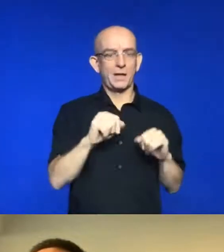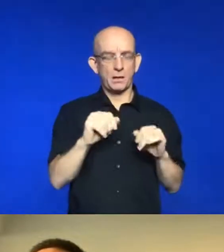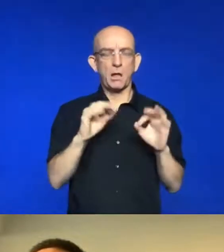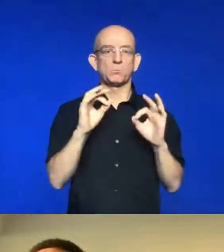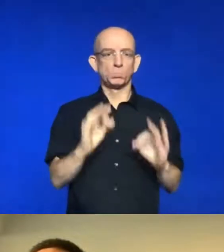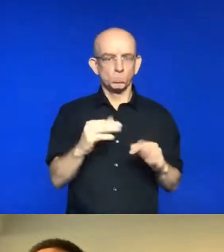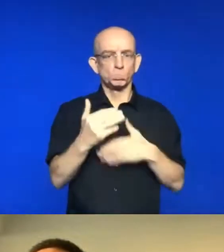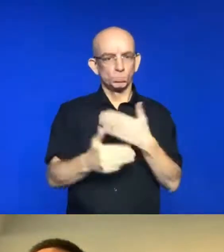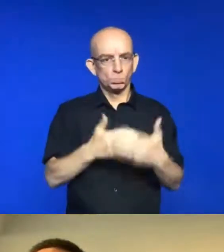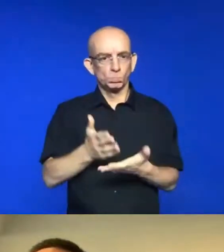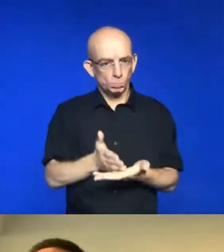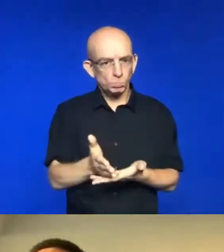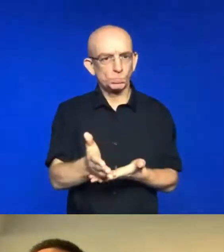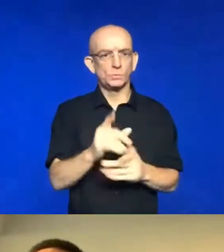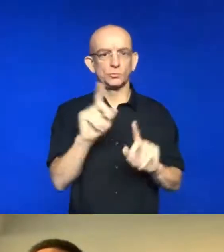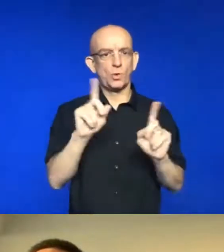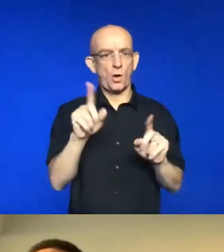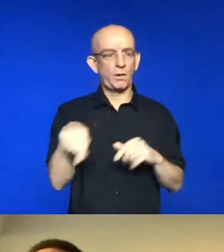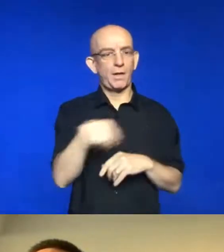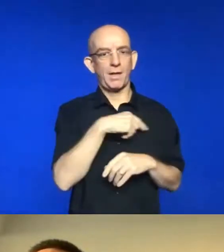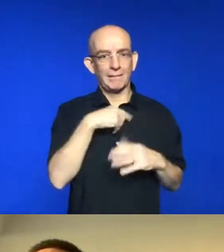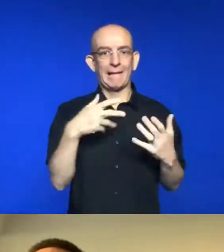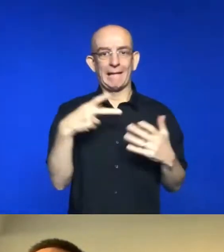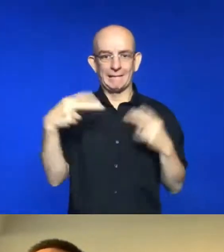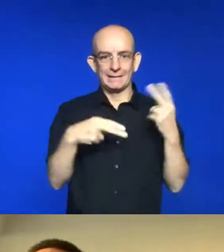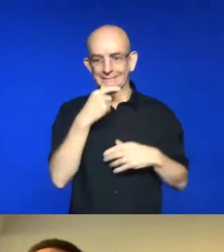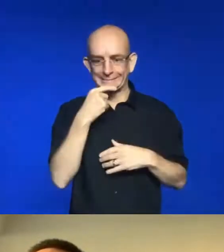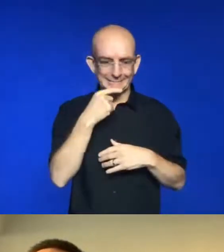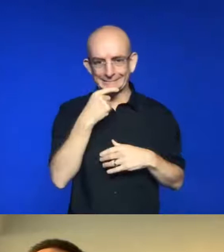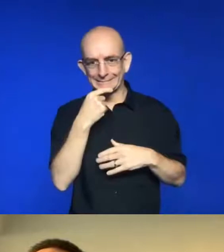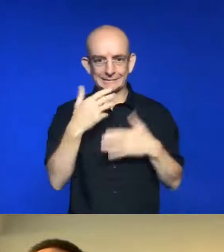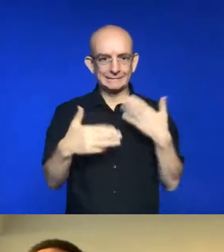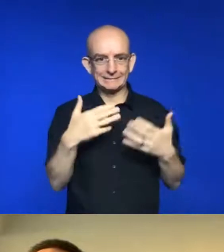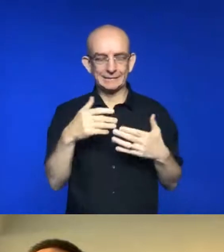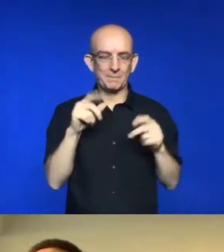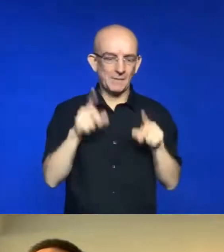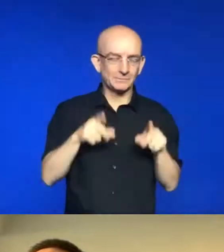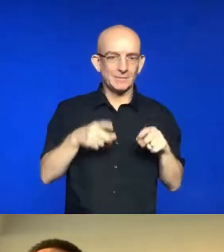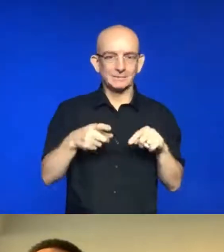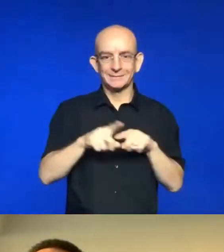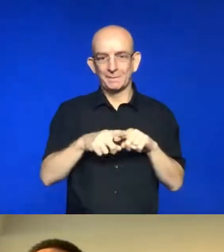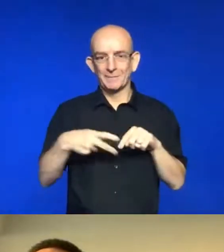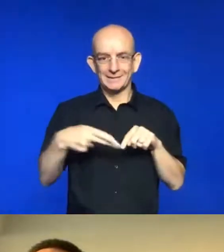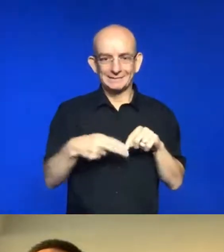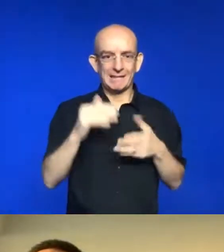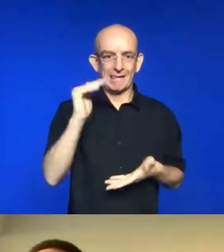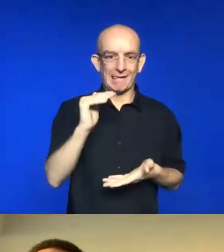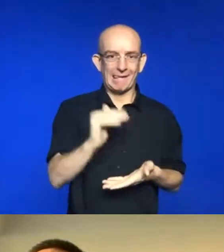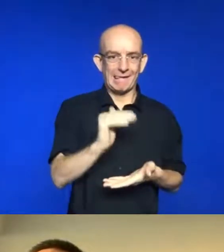make any decision that is against people with disability full inclusion? It's definitely a very complicated